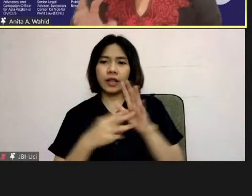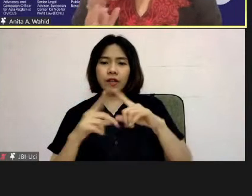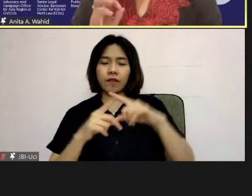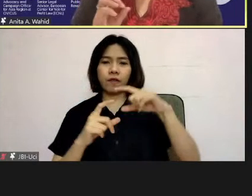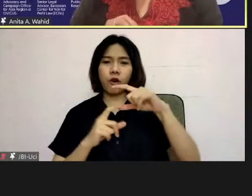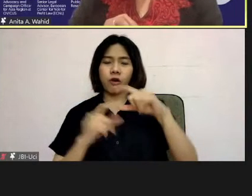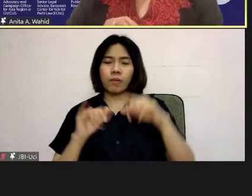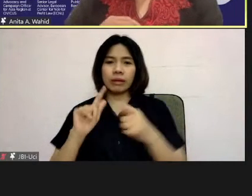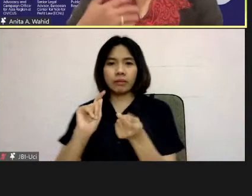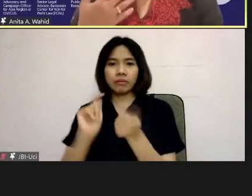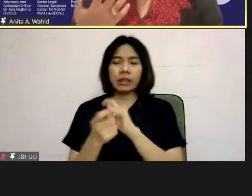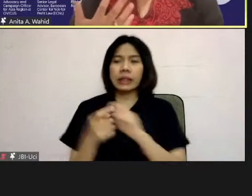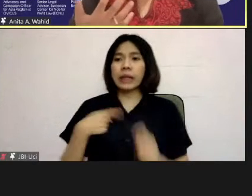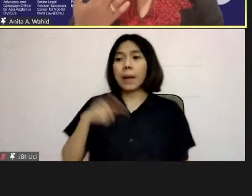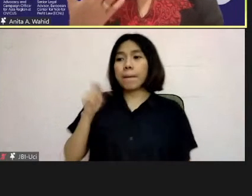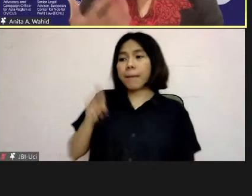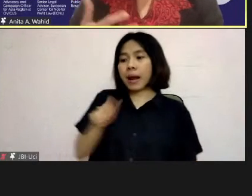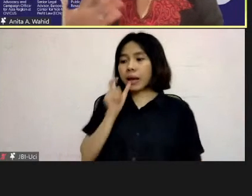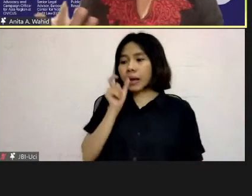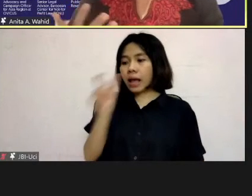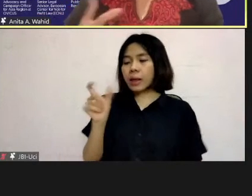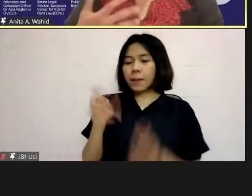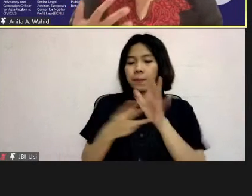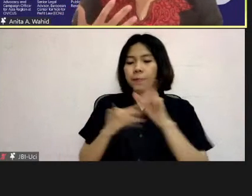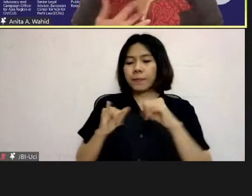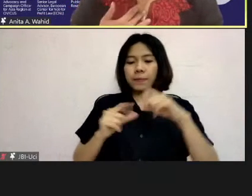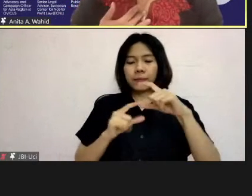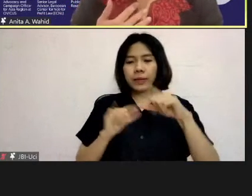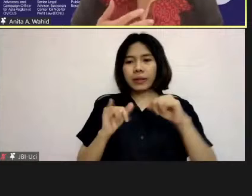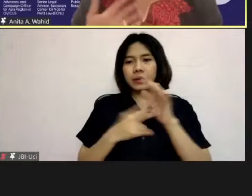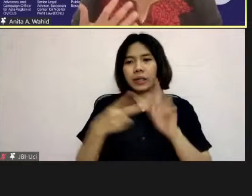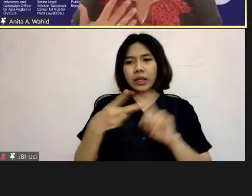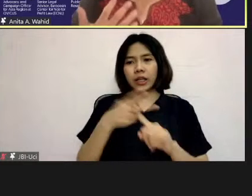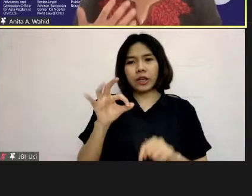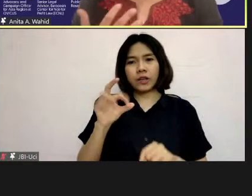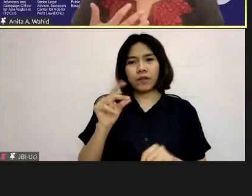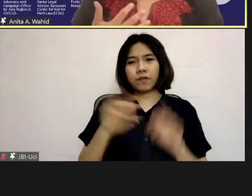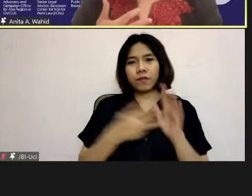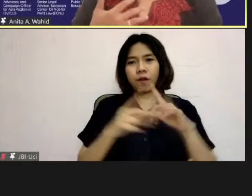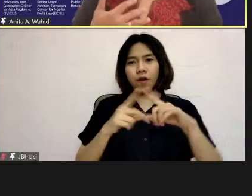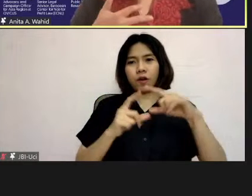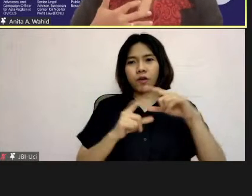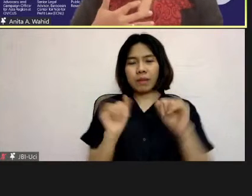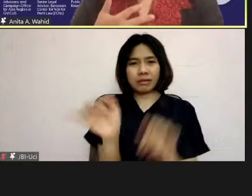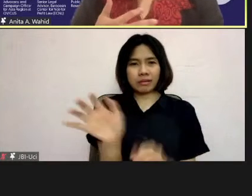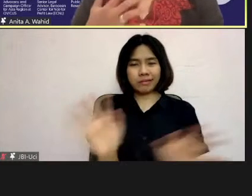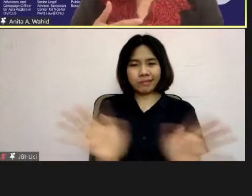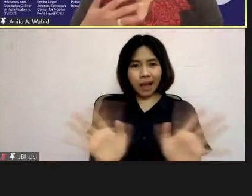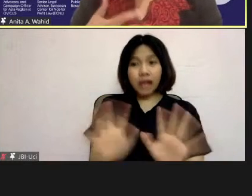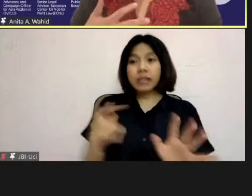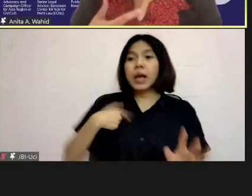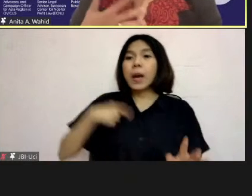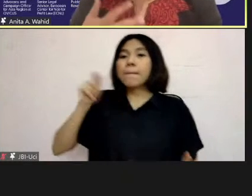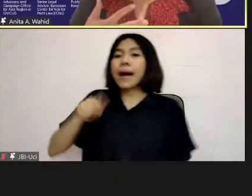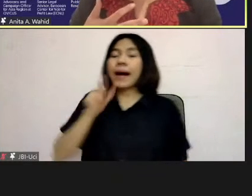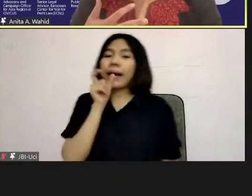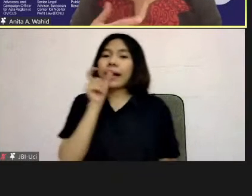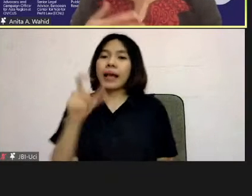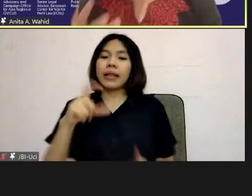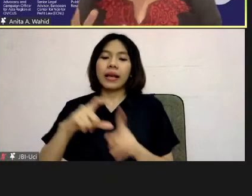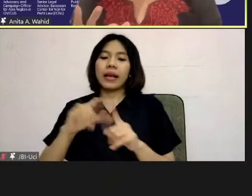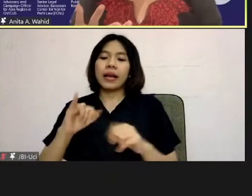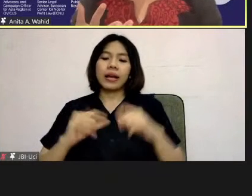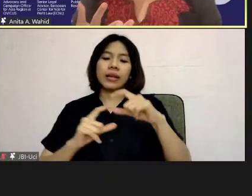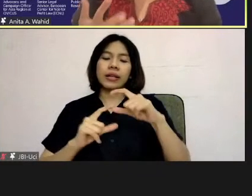hoaxes. I will not use the misinformation because misinformation with disinformation is different. It has a different